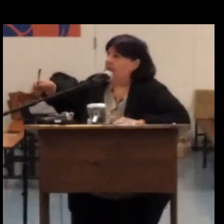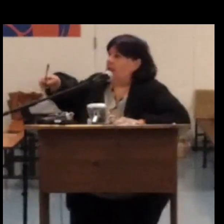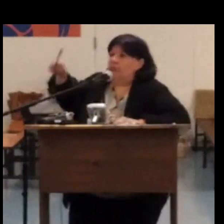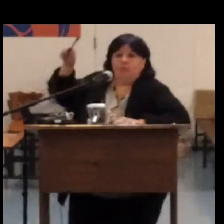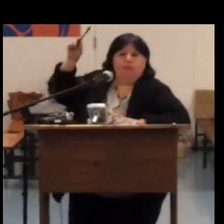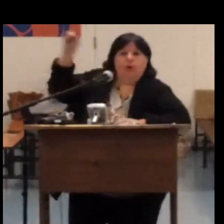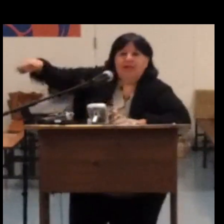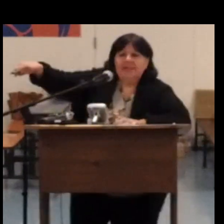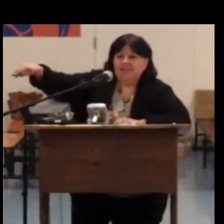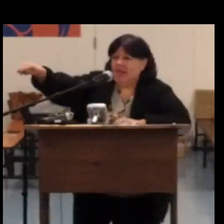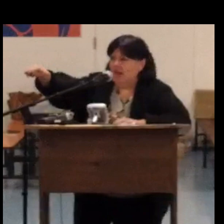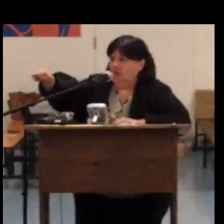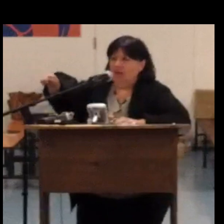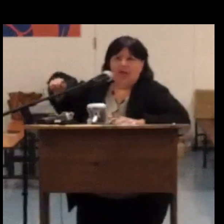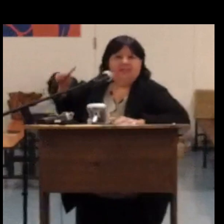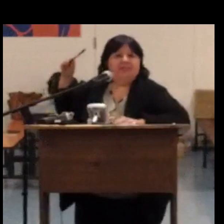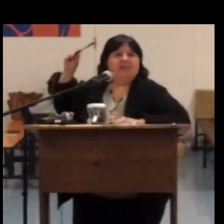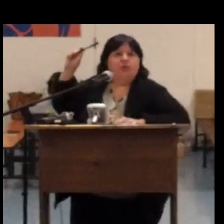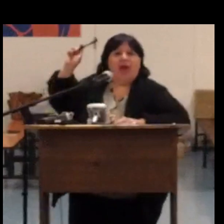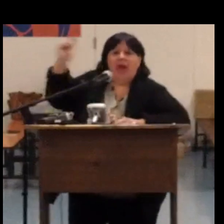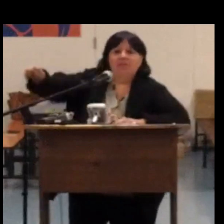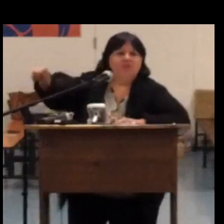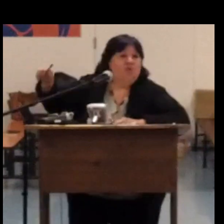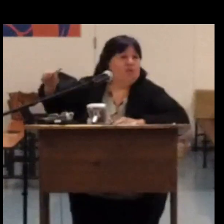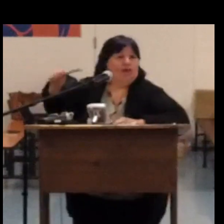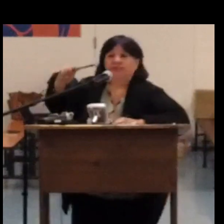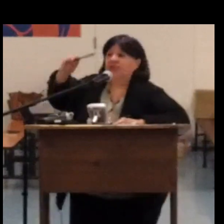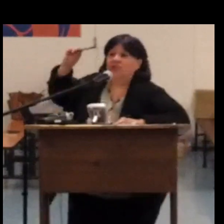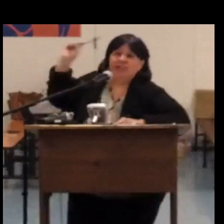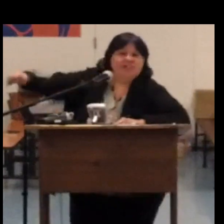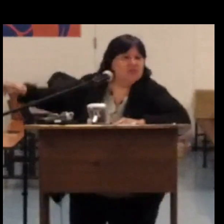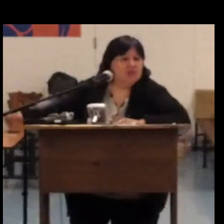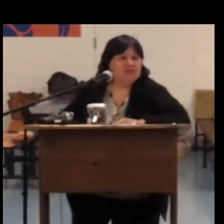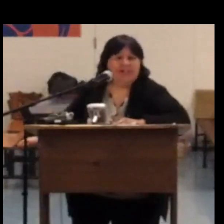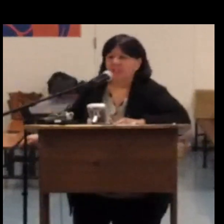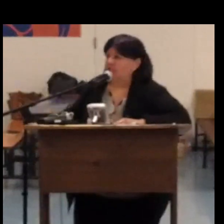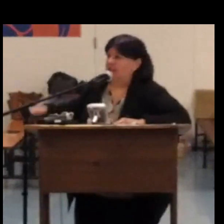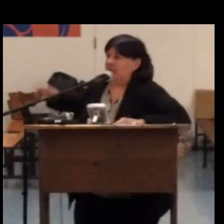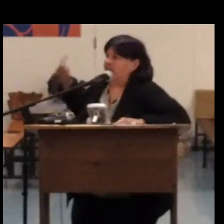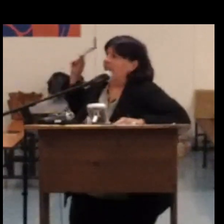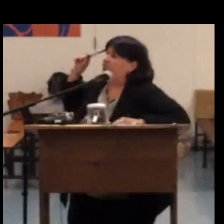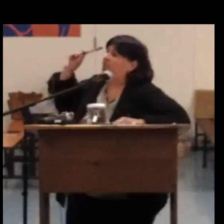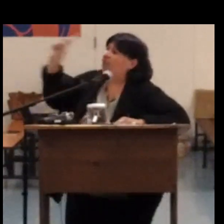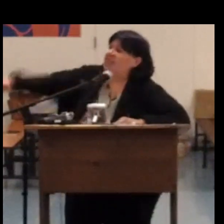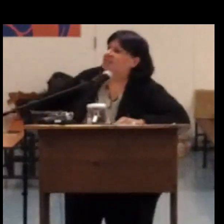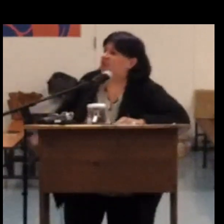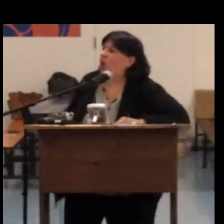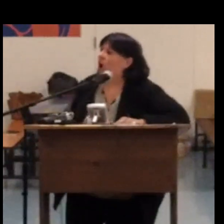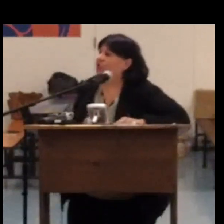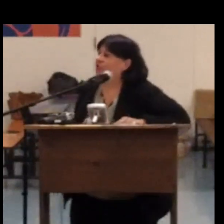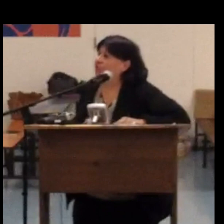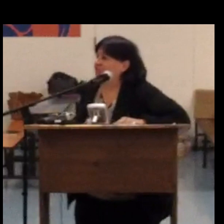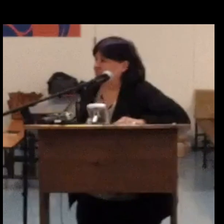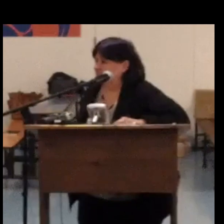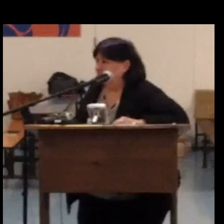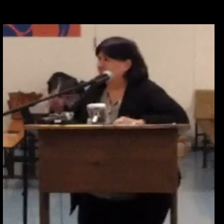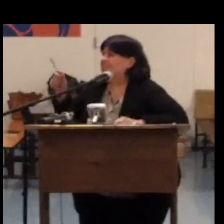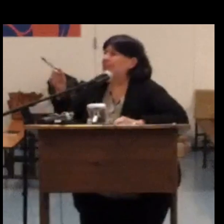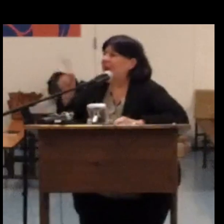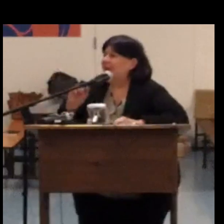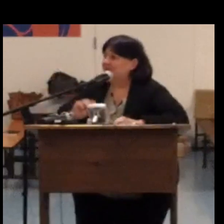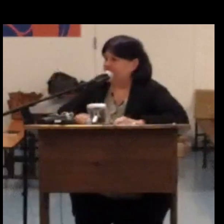us and putting us down and saying you have no voice, there is no second chance, there is no